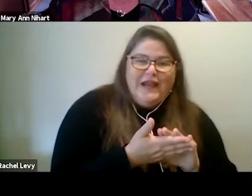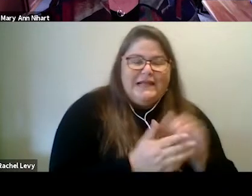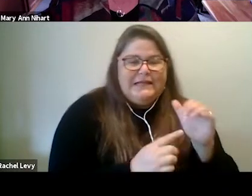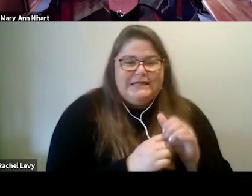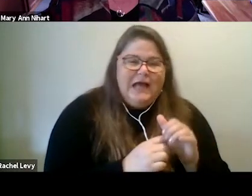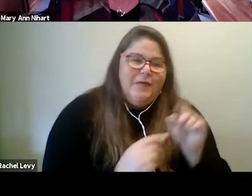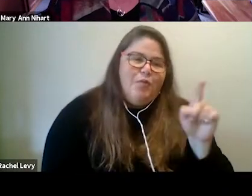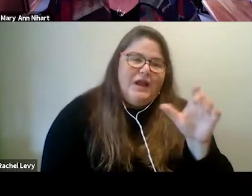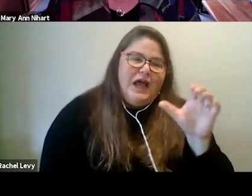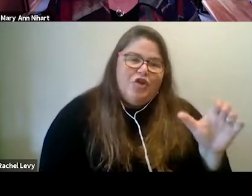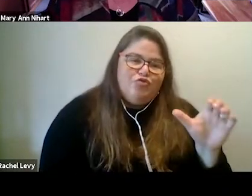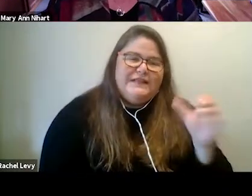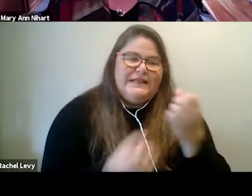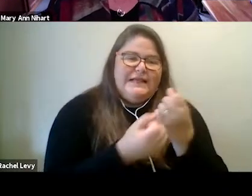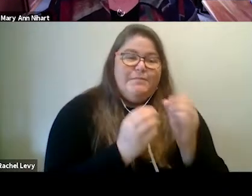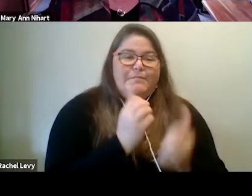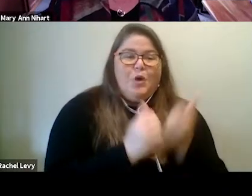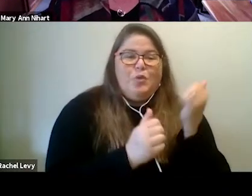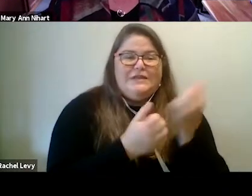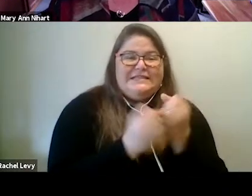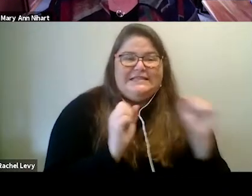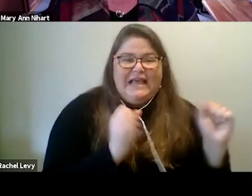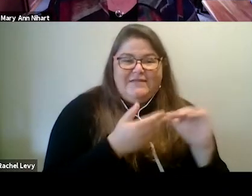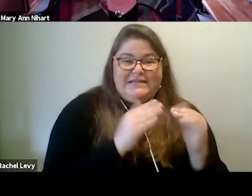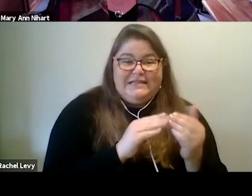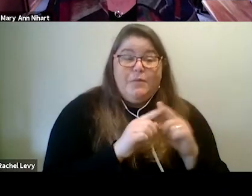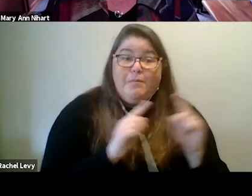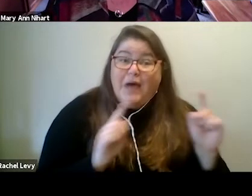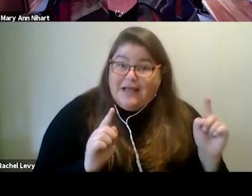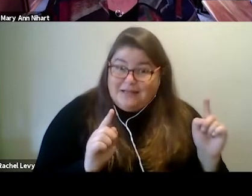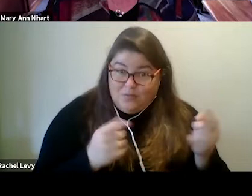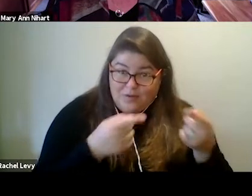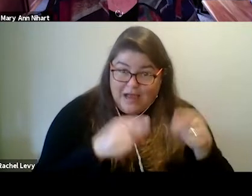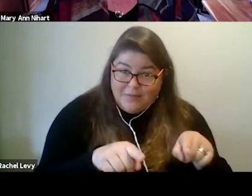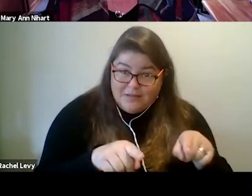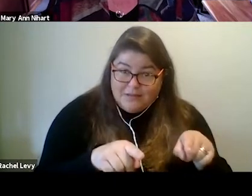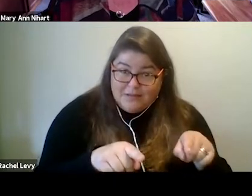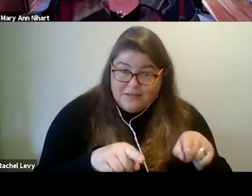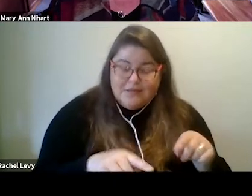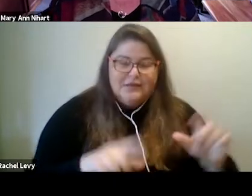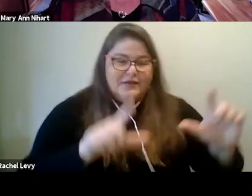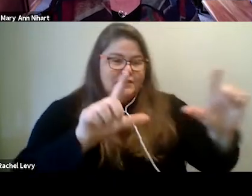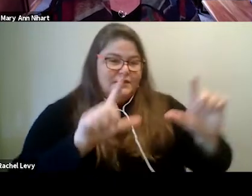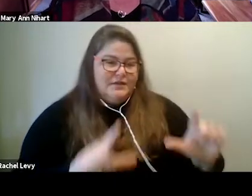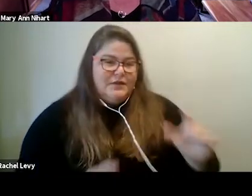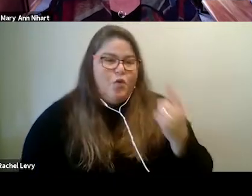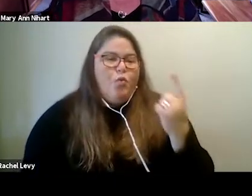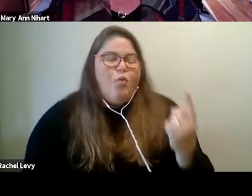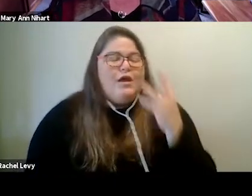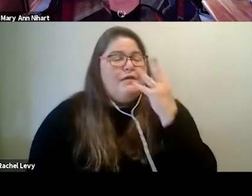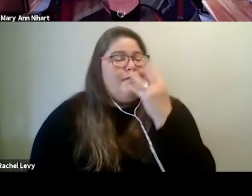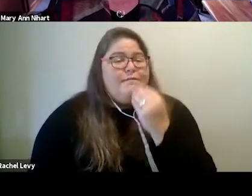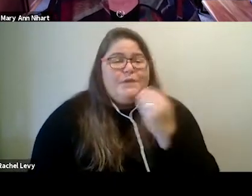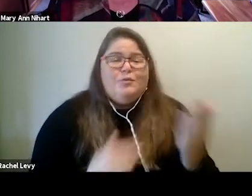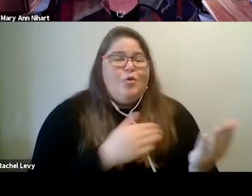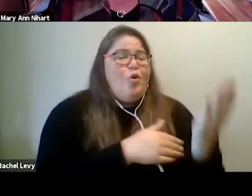America. But you get some attention, next slide, when one very beautiful morning